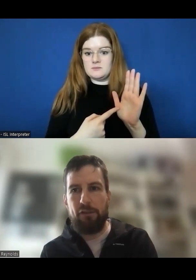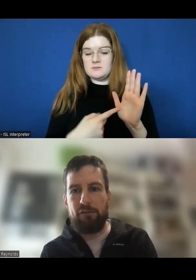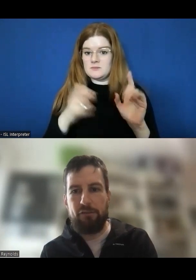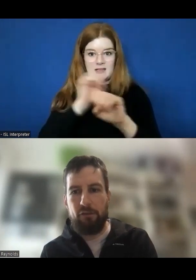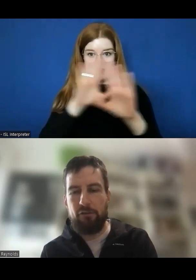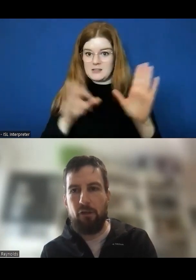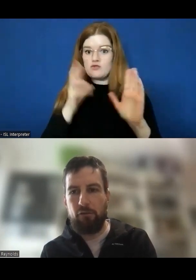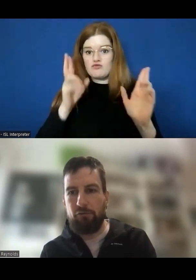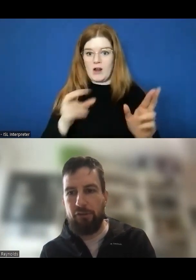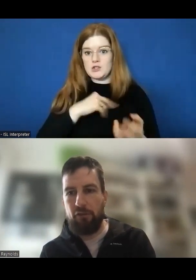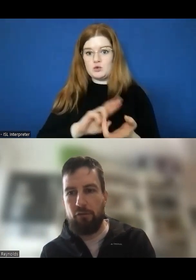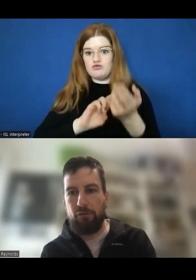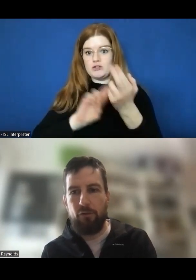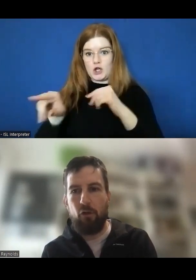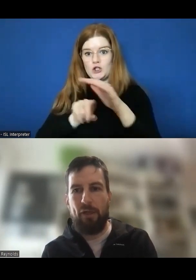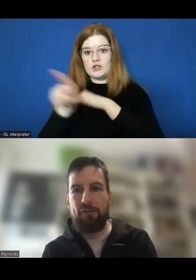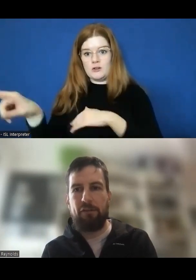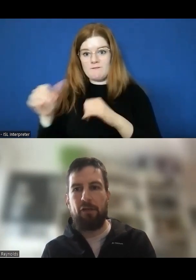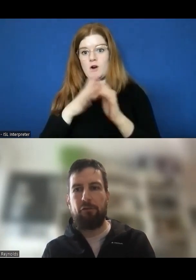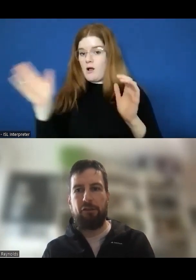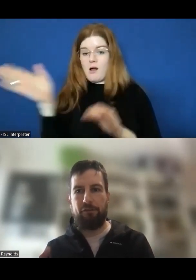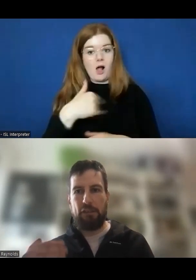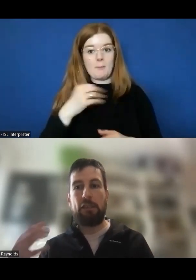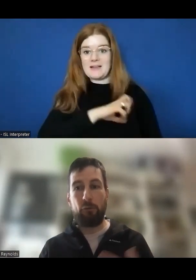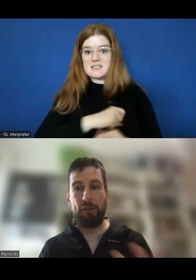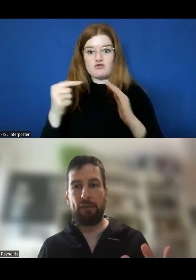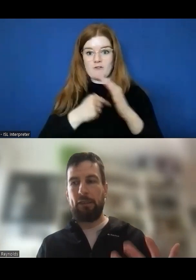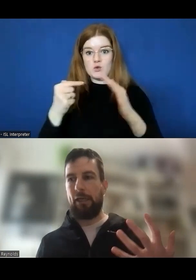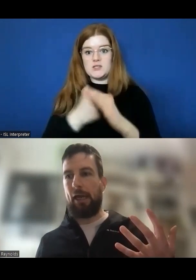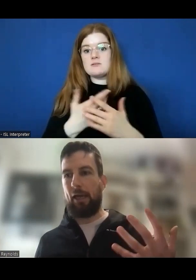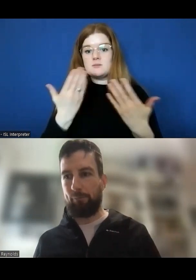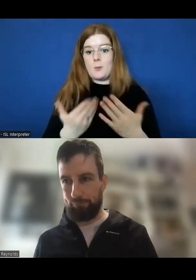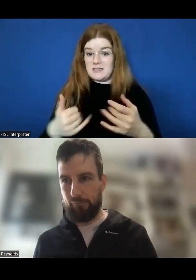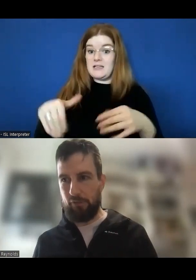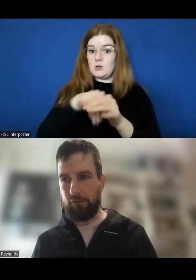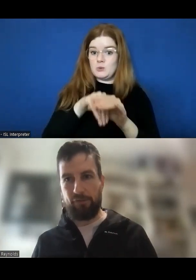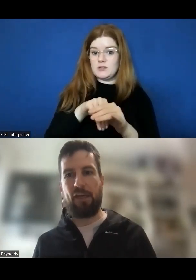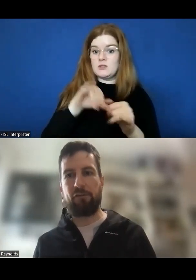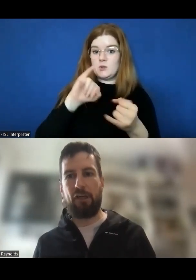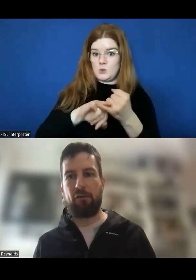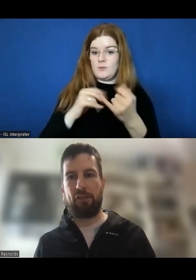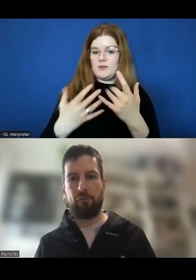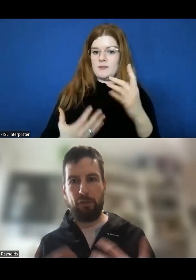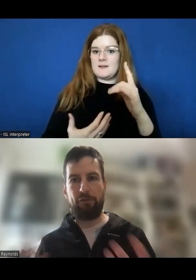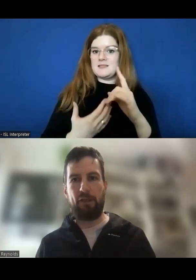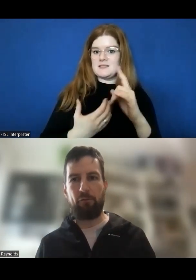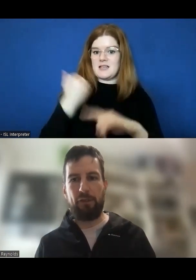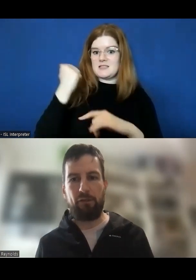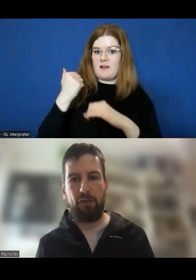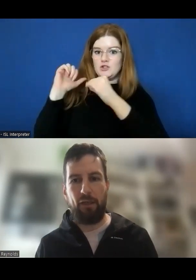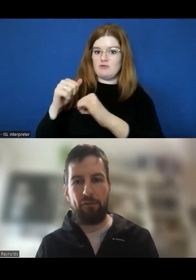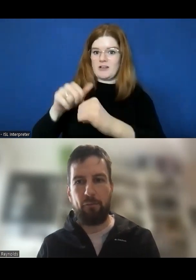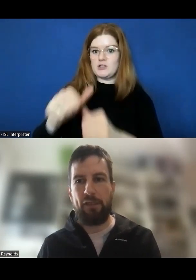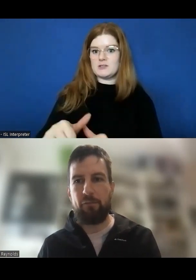comprehensive right of return for all Palestinian refugees, including the successive generations, because they have